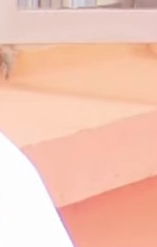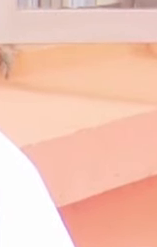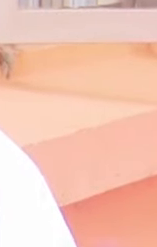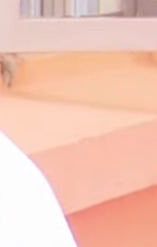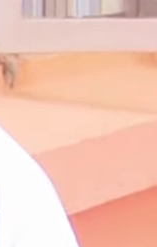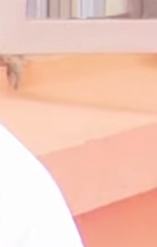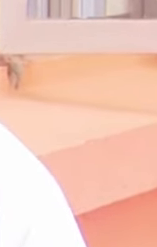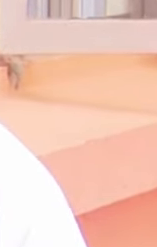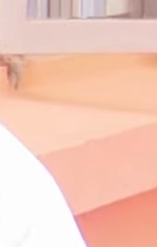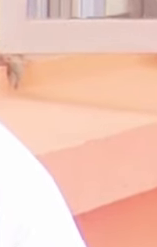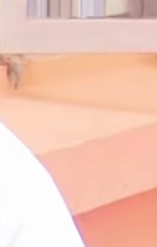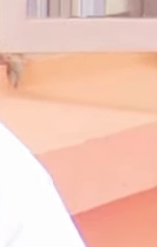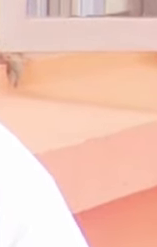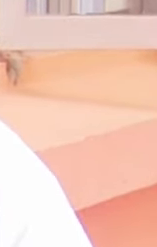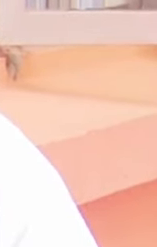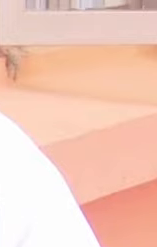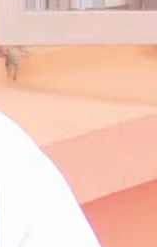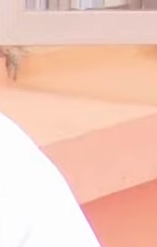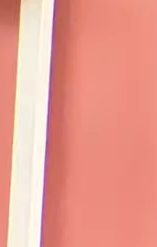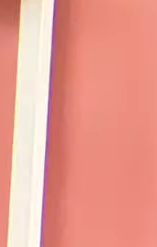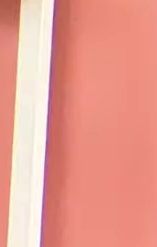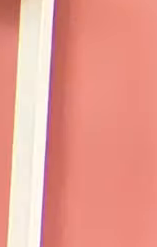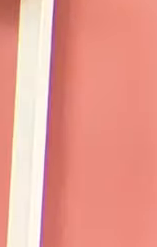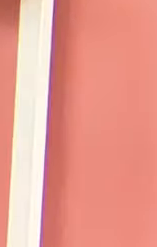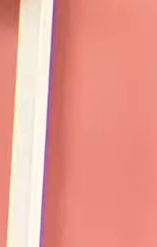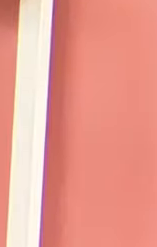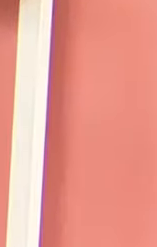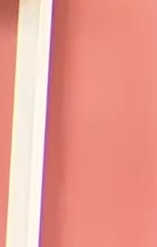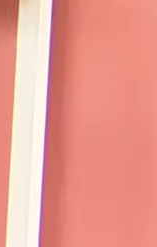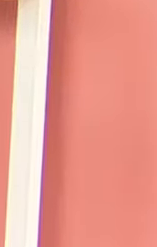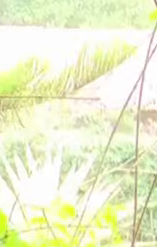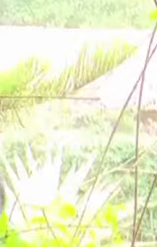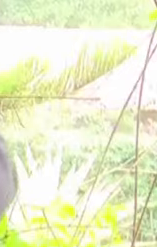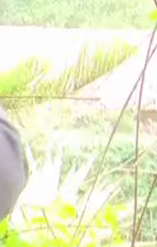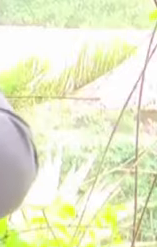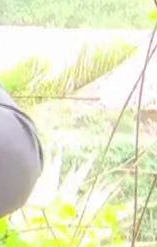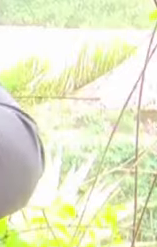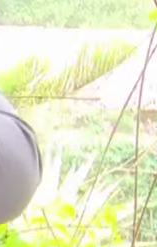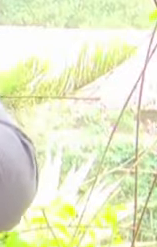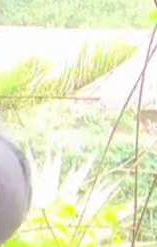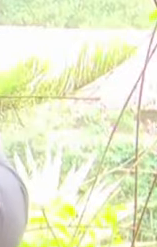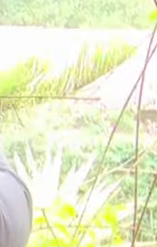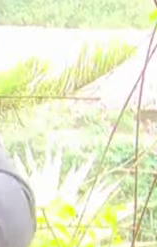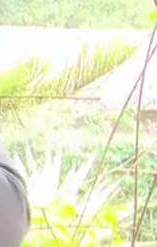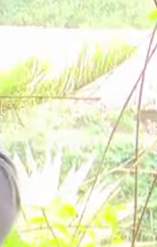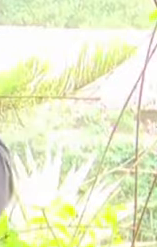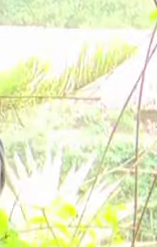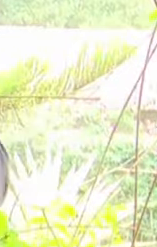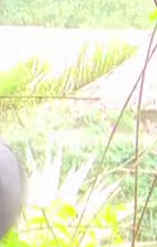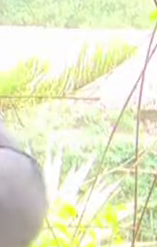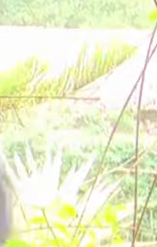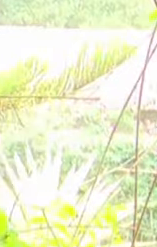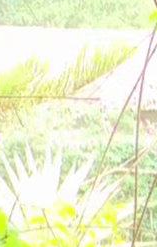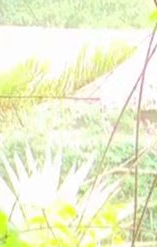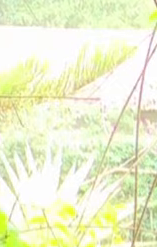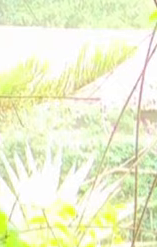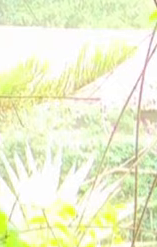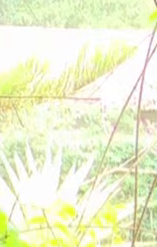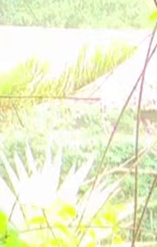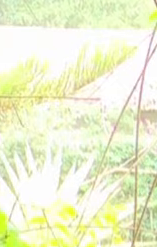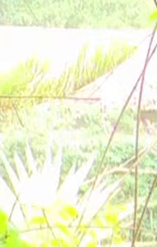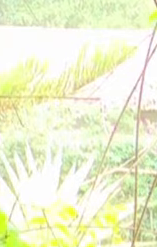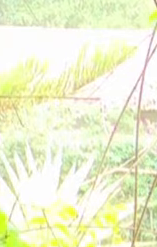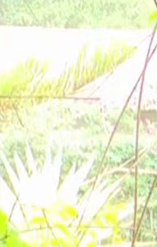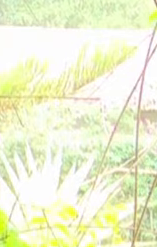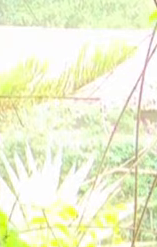specifically for discordant what? A couple. And of course, politics. Don't you see anywhere that you would give a credit in